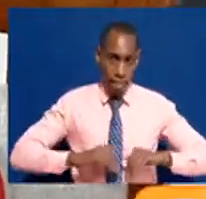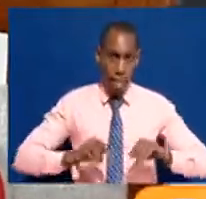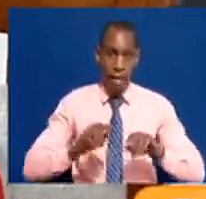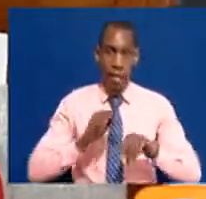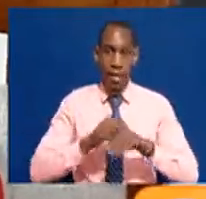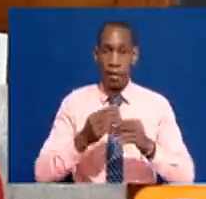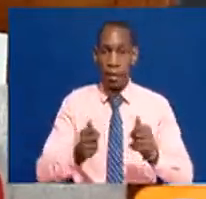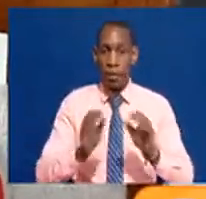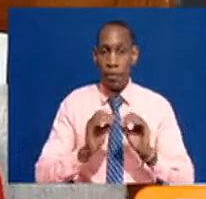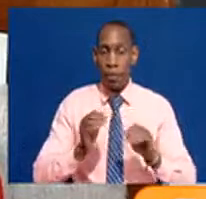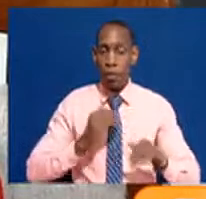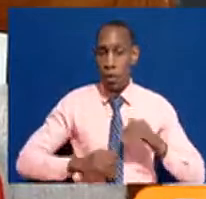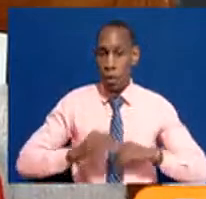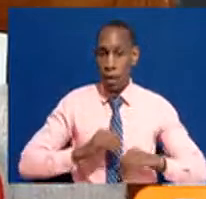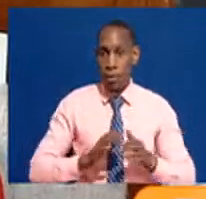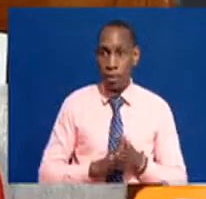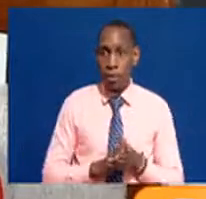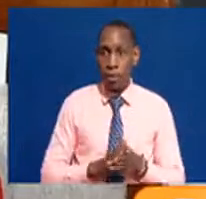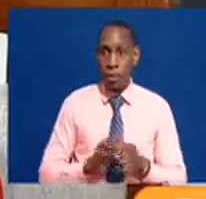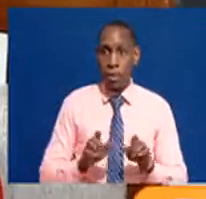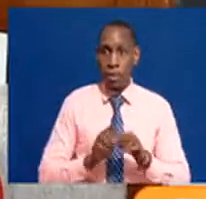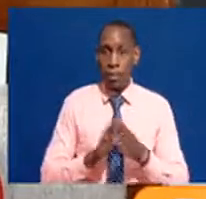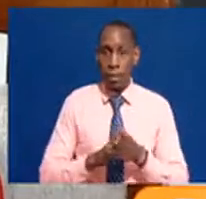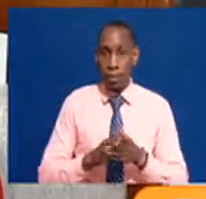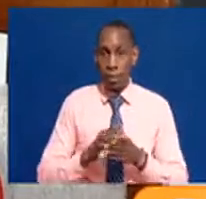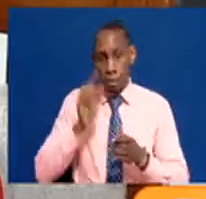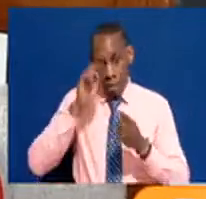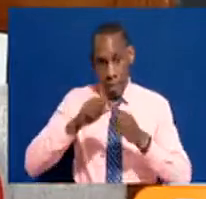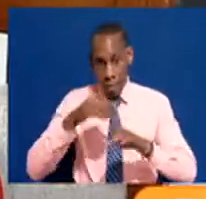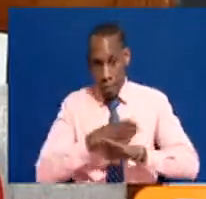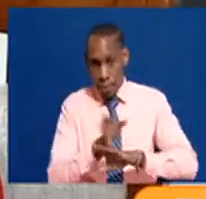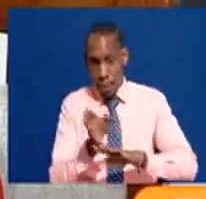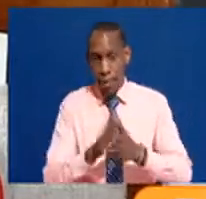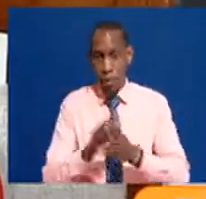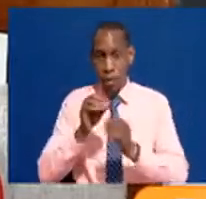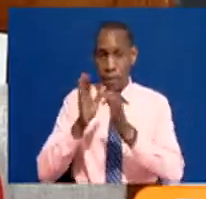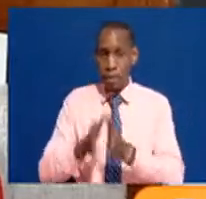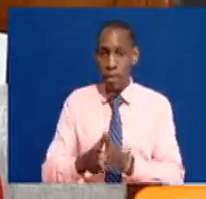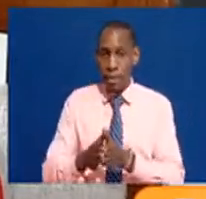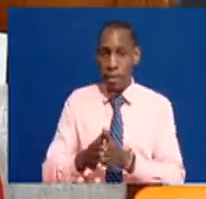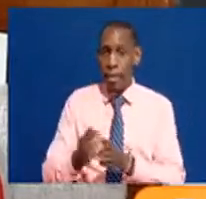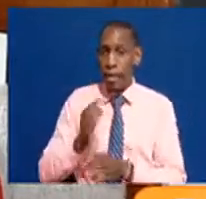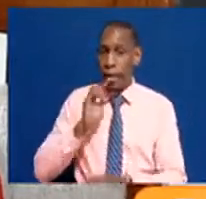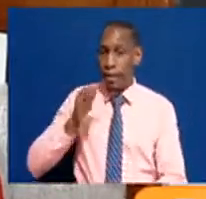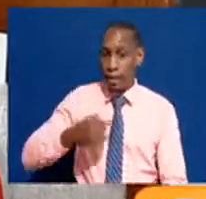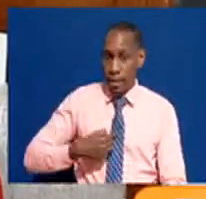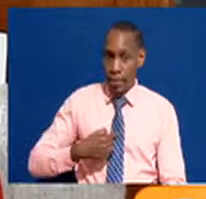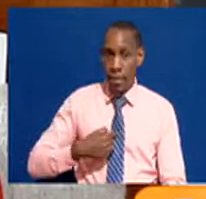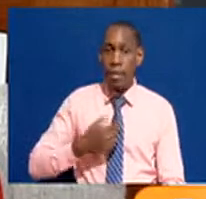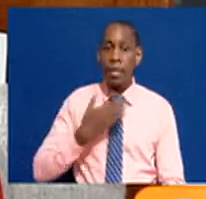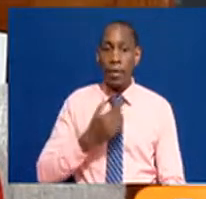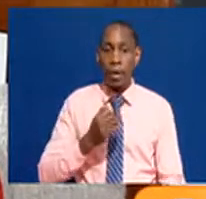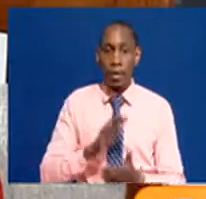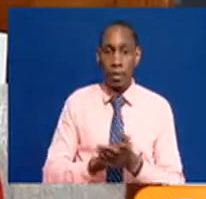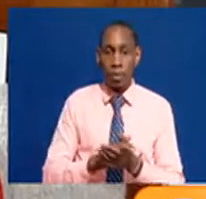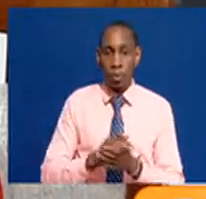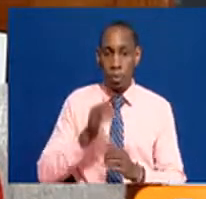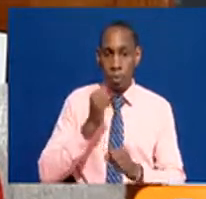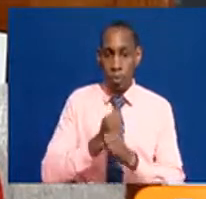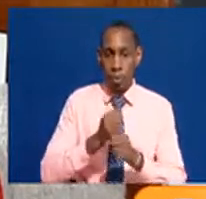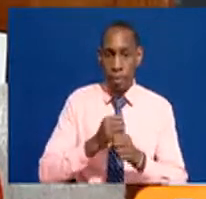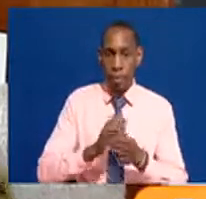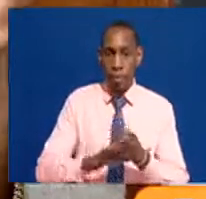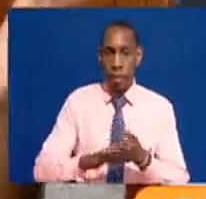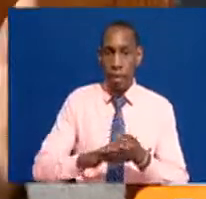if we're not going to deal with corruption, if we're going to still look for cutting deals, I got an investor recently who came in and said, Esther, I'd like to do scrap metal. All